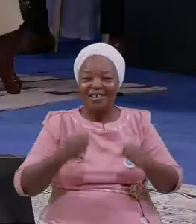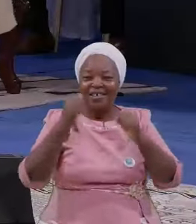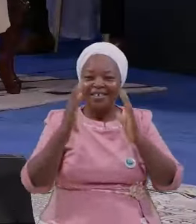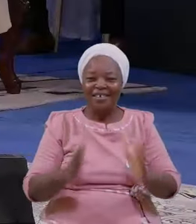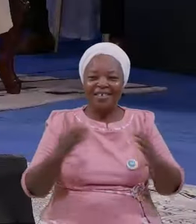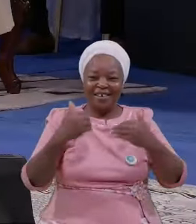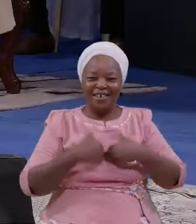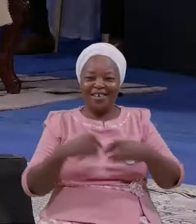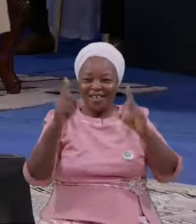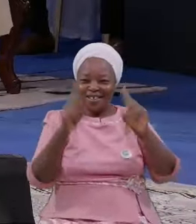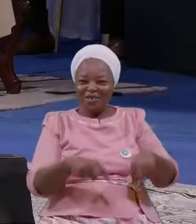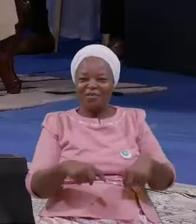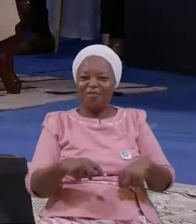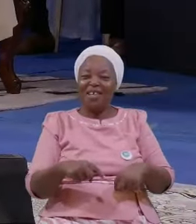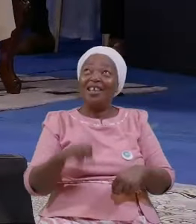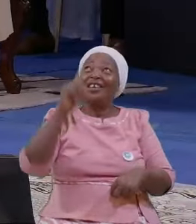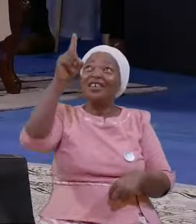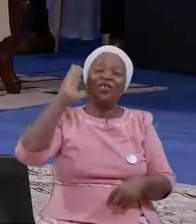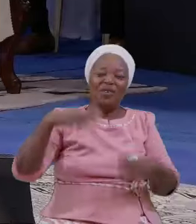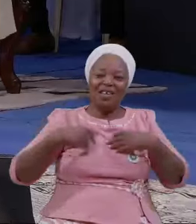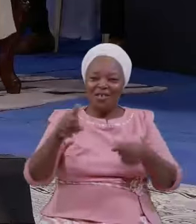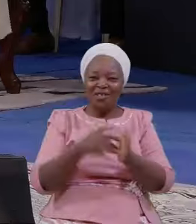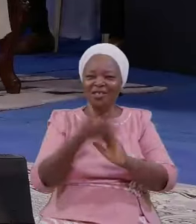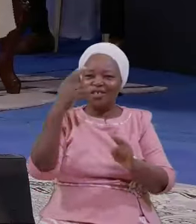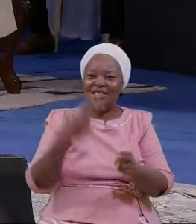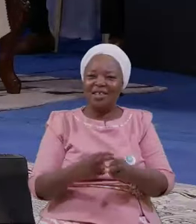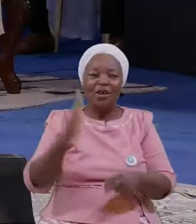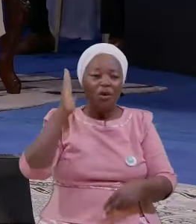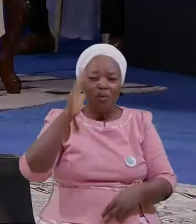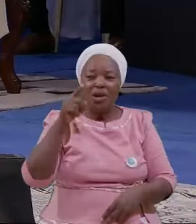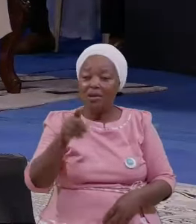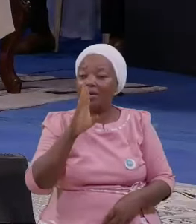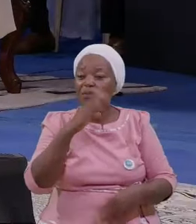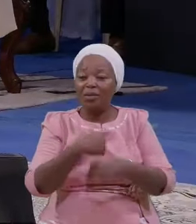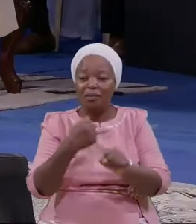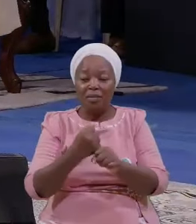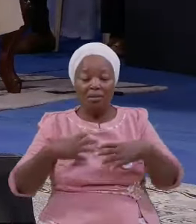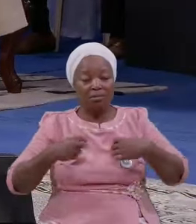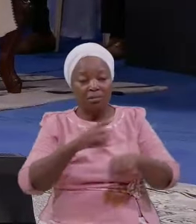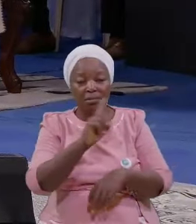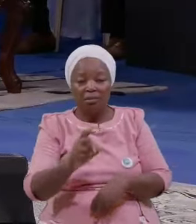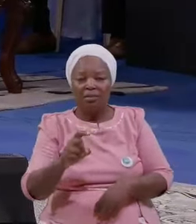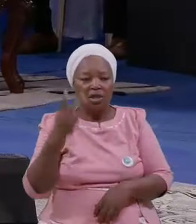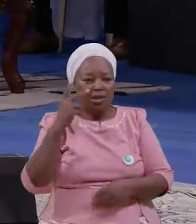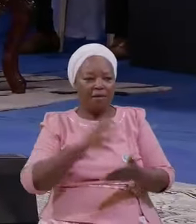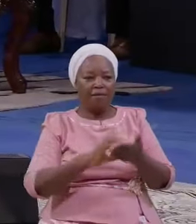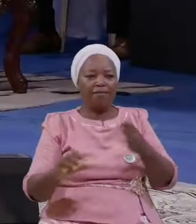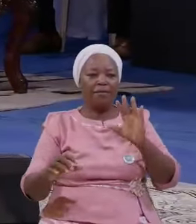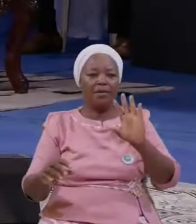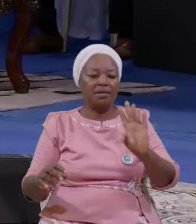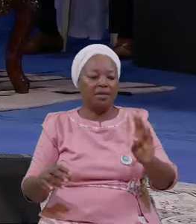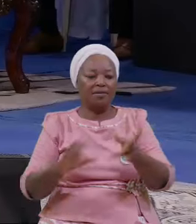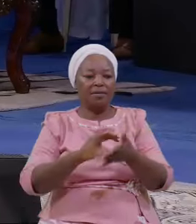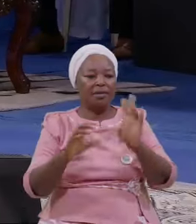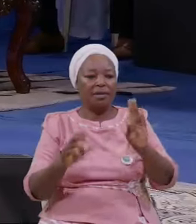He will heal you. Wilt thou be made whole? Look at verse 7. In verse 7, and the impotent